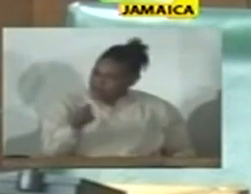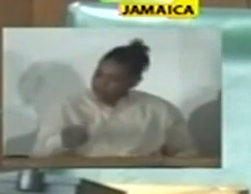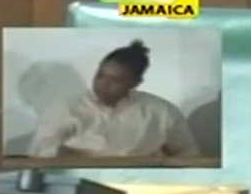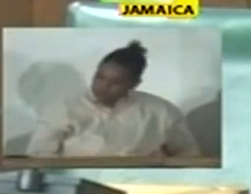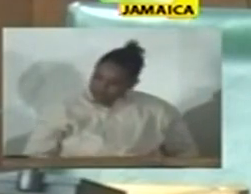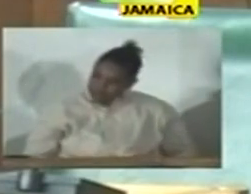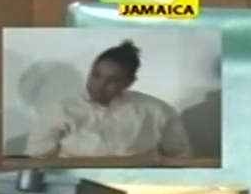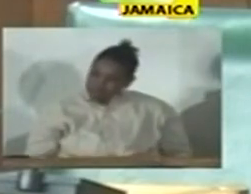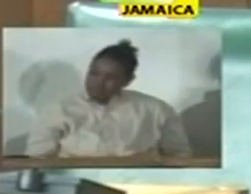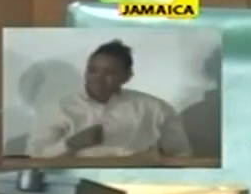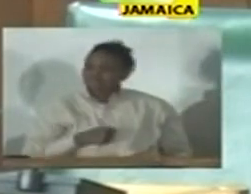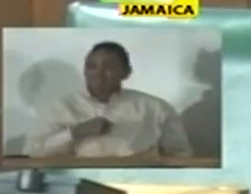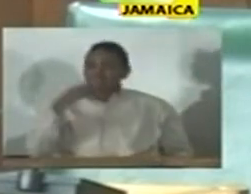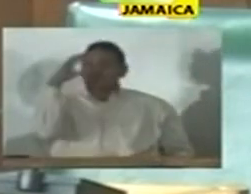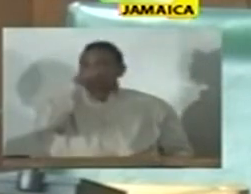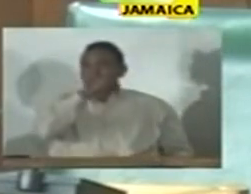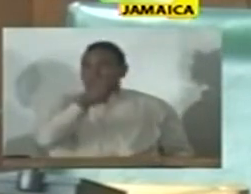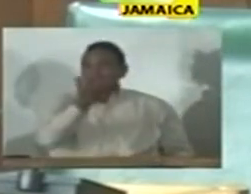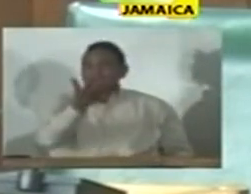I want to